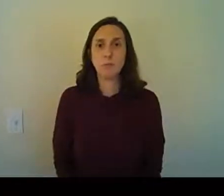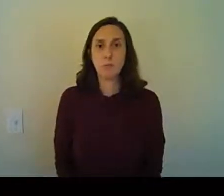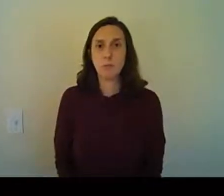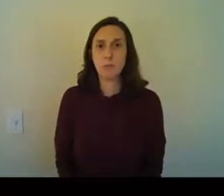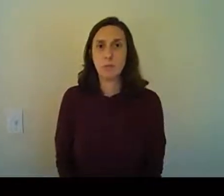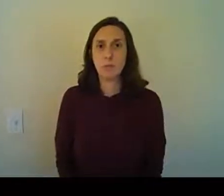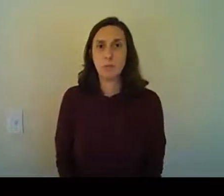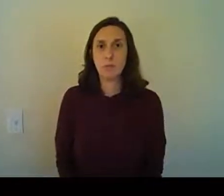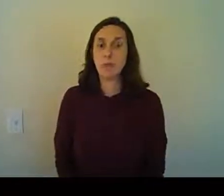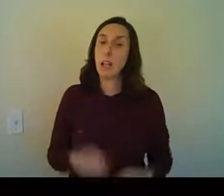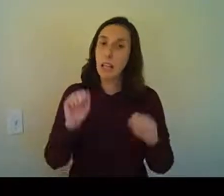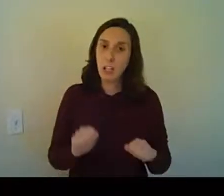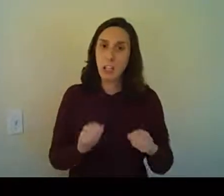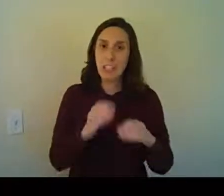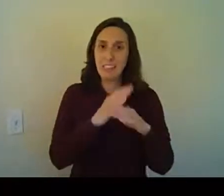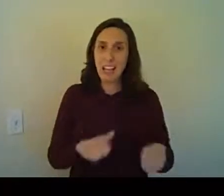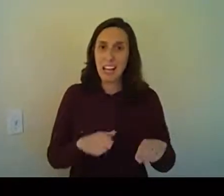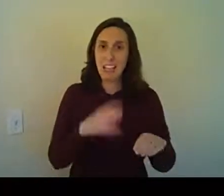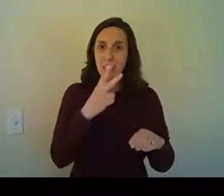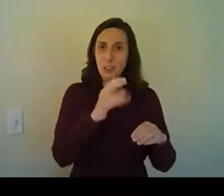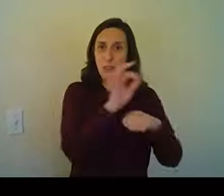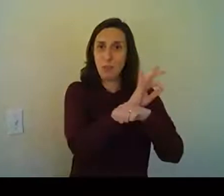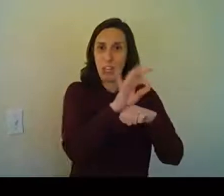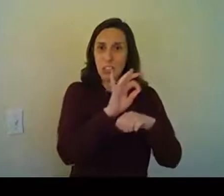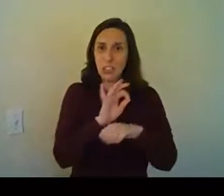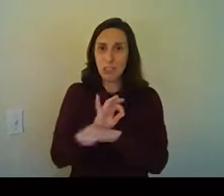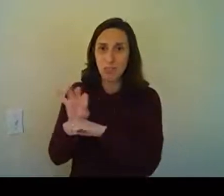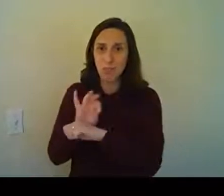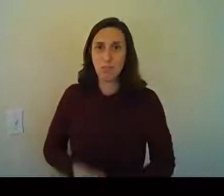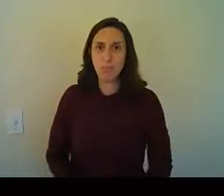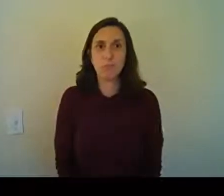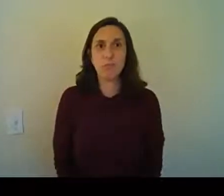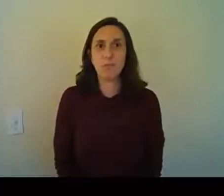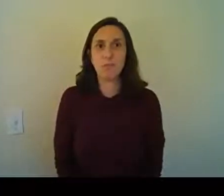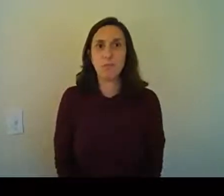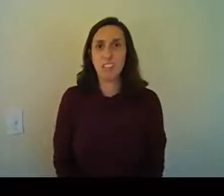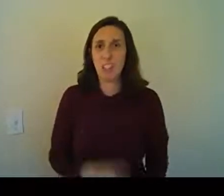And divide. And then there's a weird thing we do where we make one